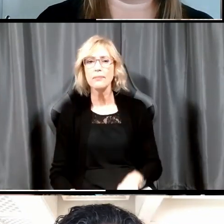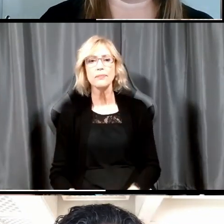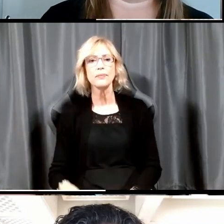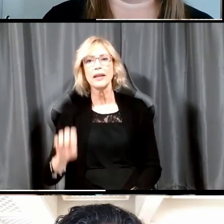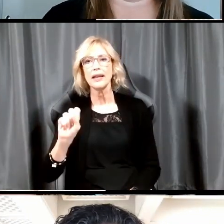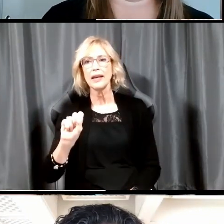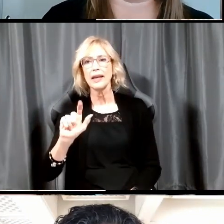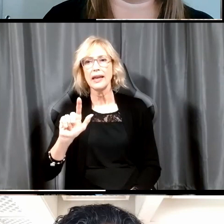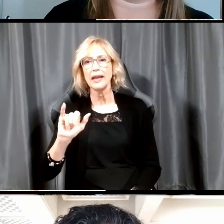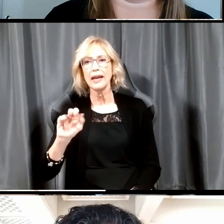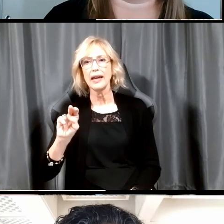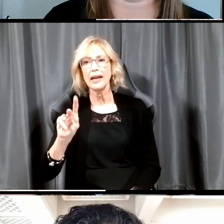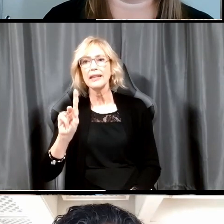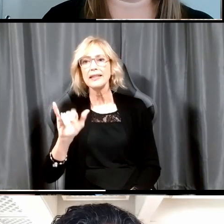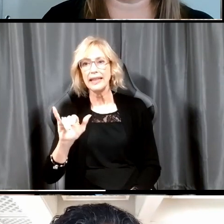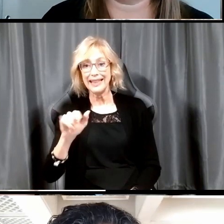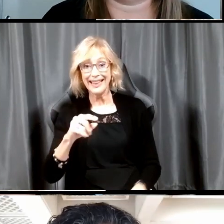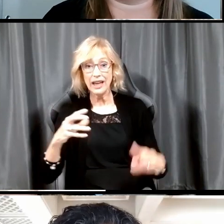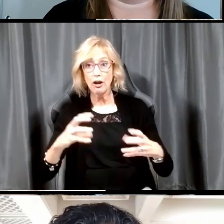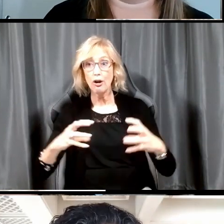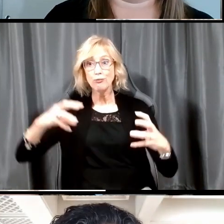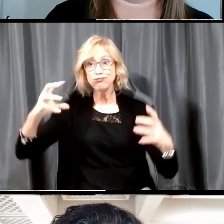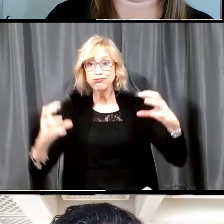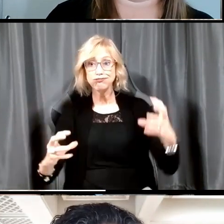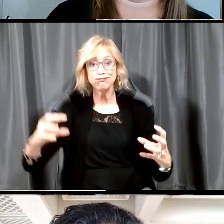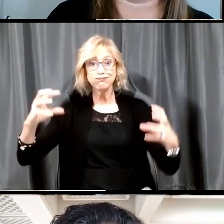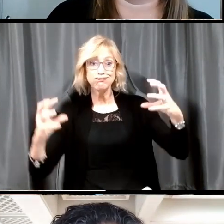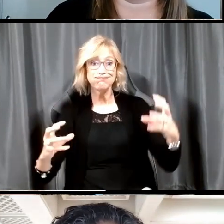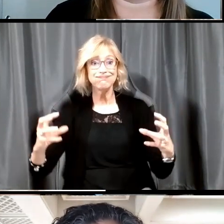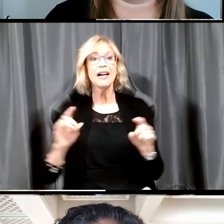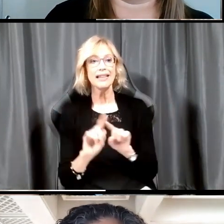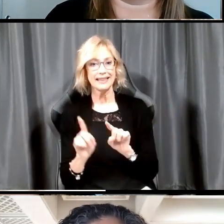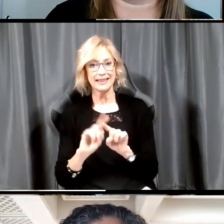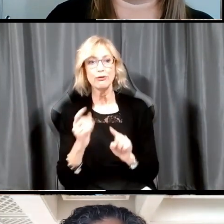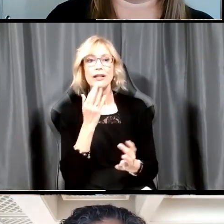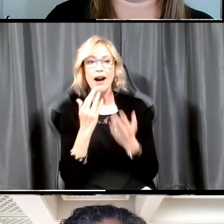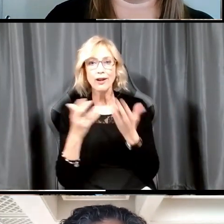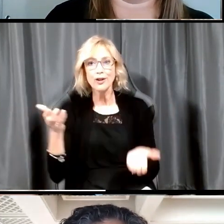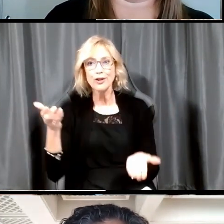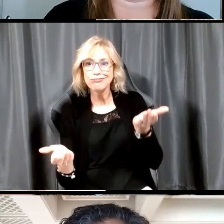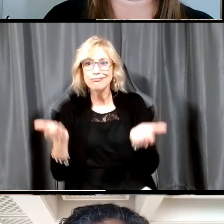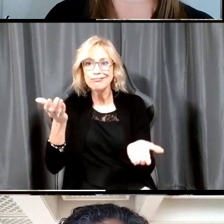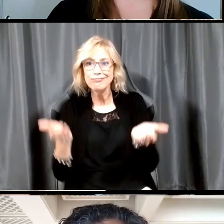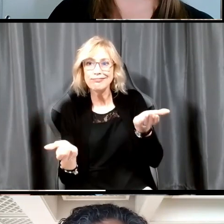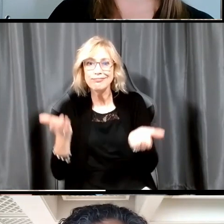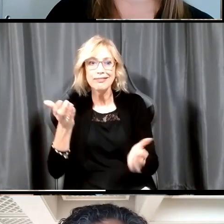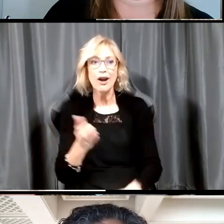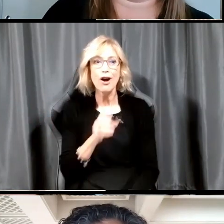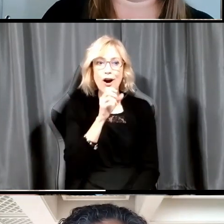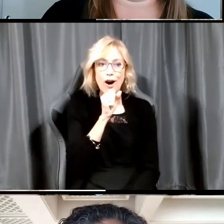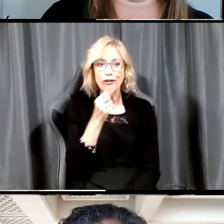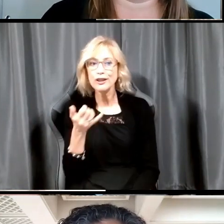Slinkies, we have a picture of a slinky at the bottom left, and those are in different colors as well, orange, yellow, green,